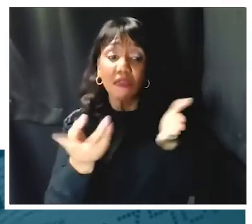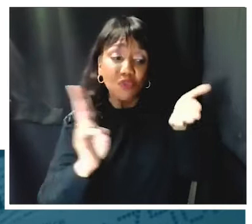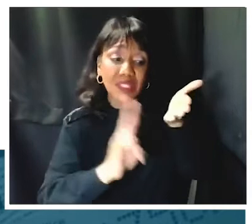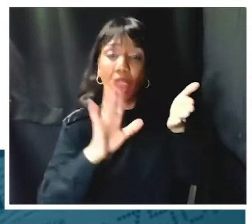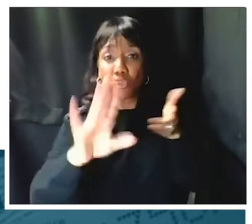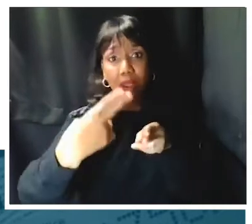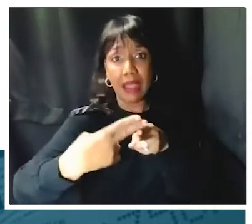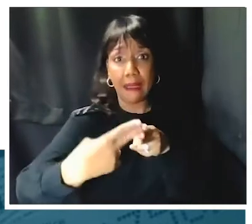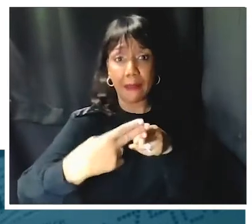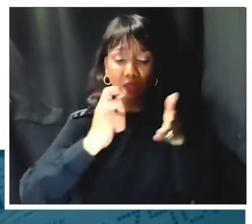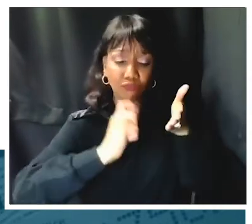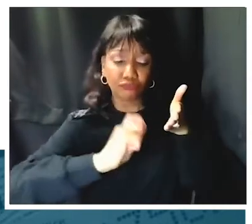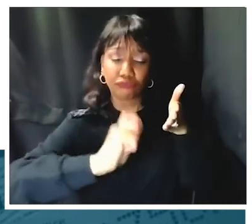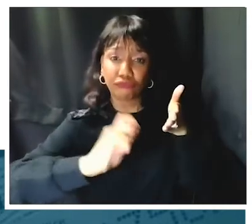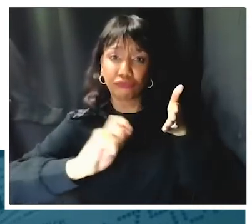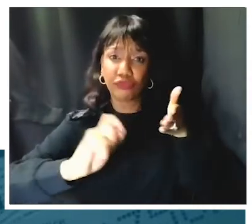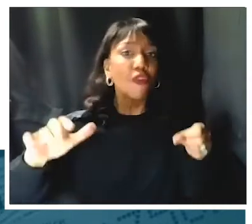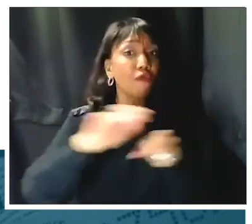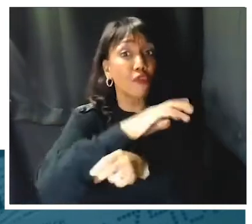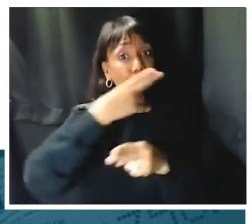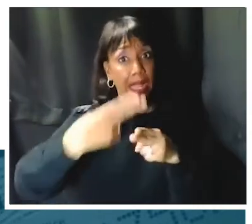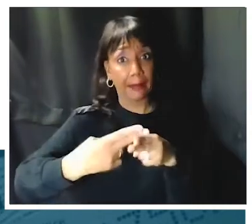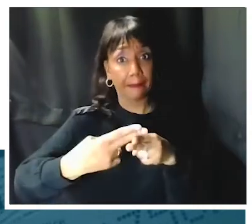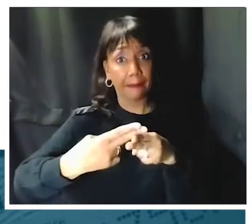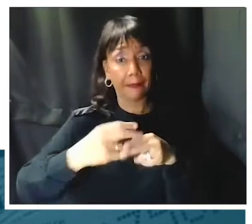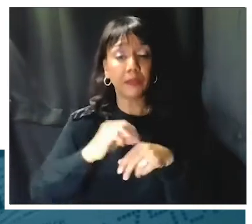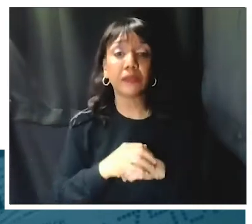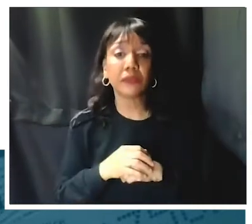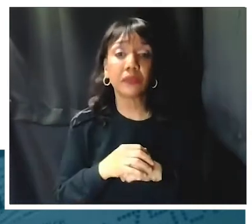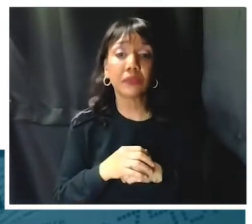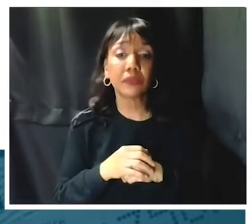"Signature." Sign on this line using the full signature.